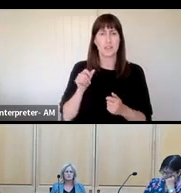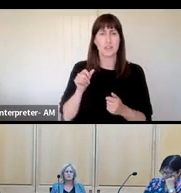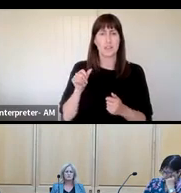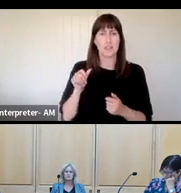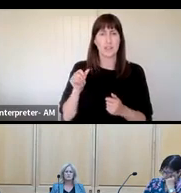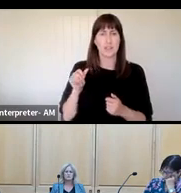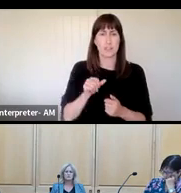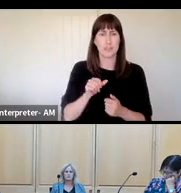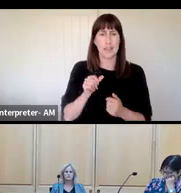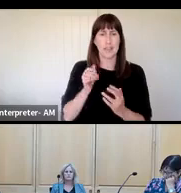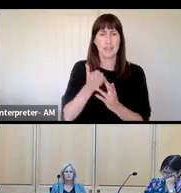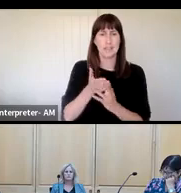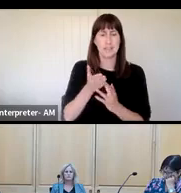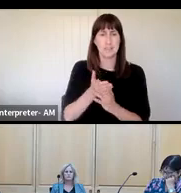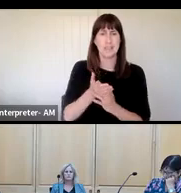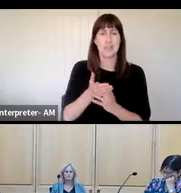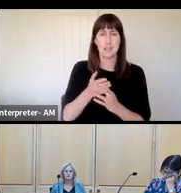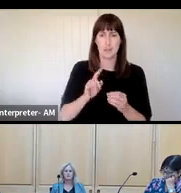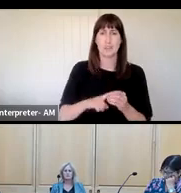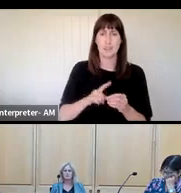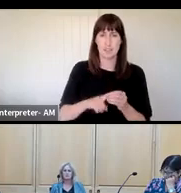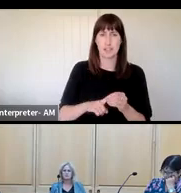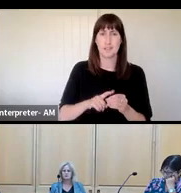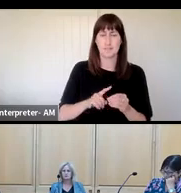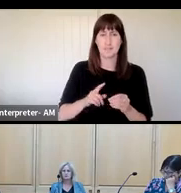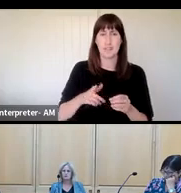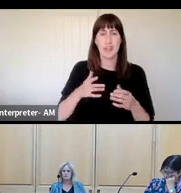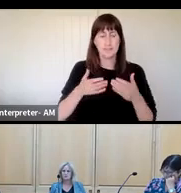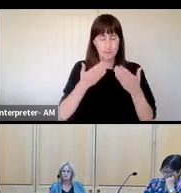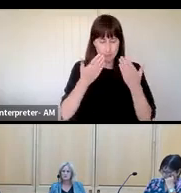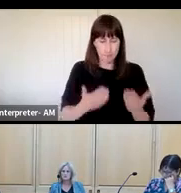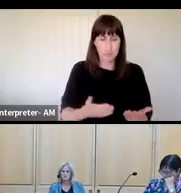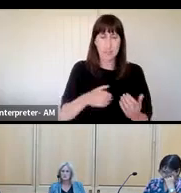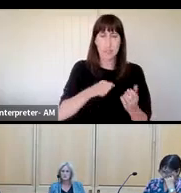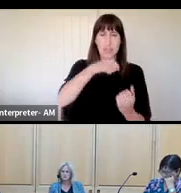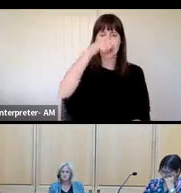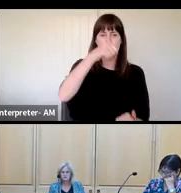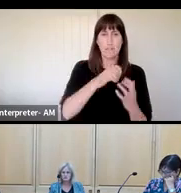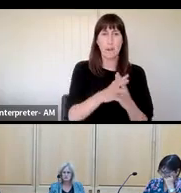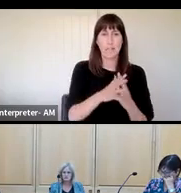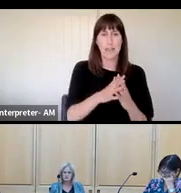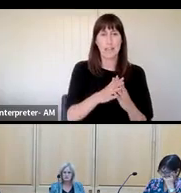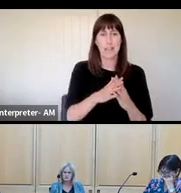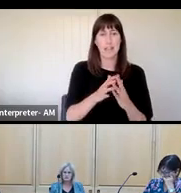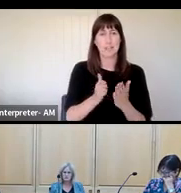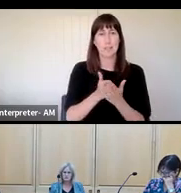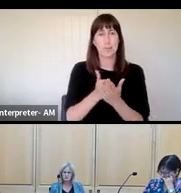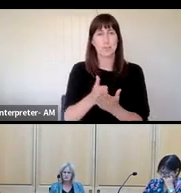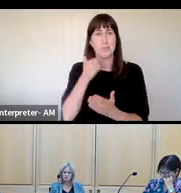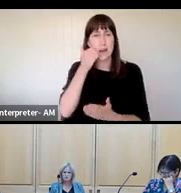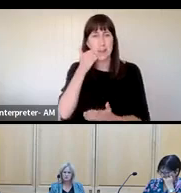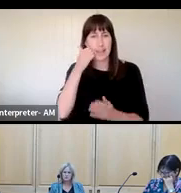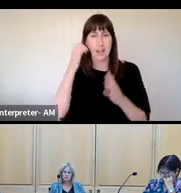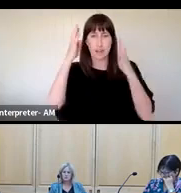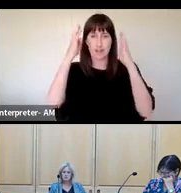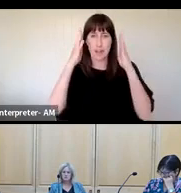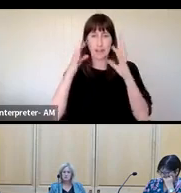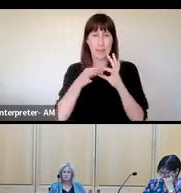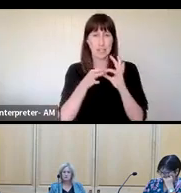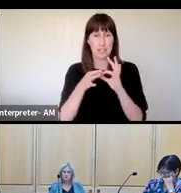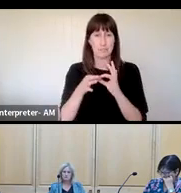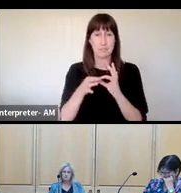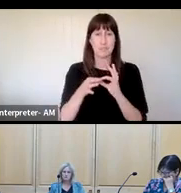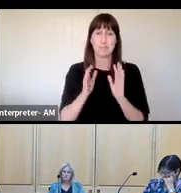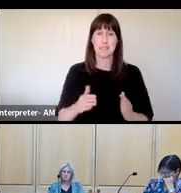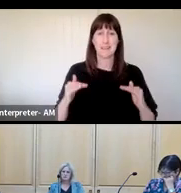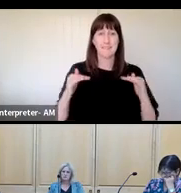accessibility system that honours Te Tiriti of Waitangi and supports Māori and Crown relationships, and that it is fair,